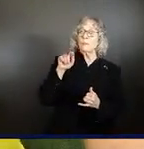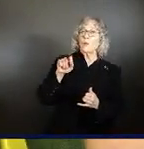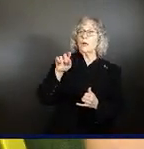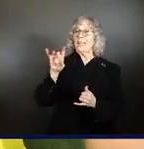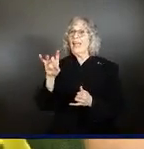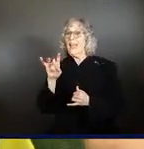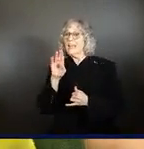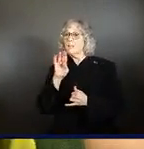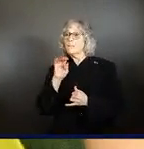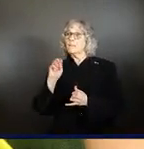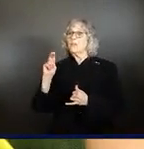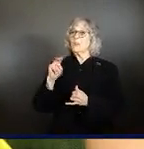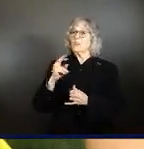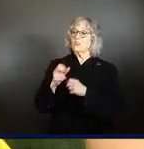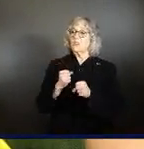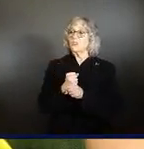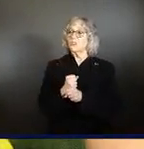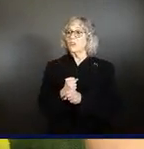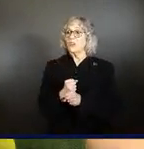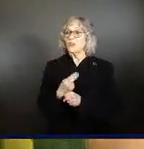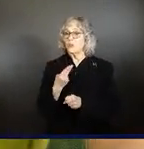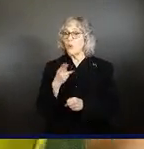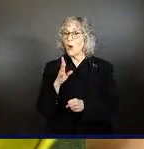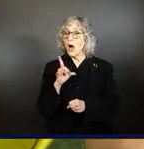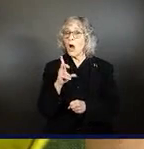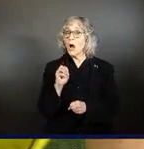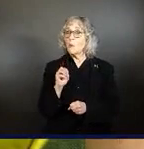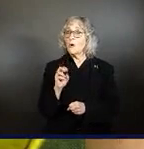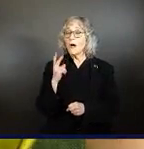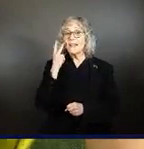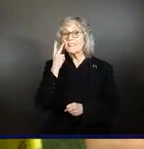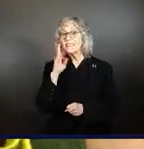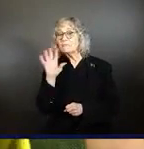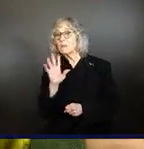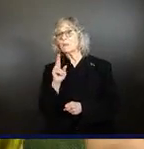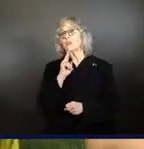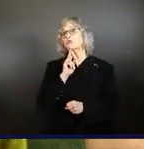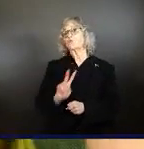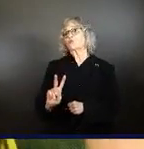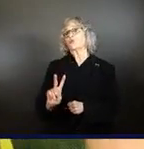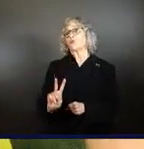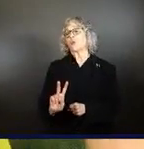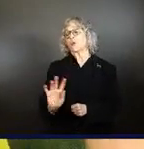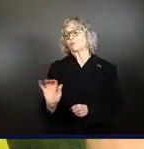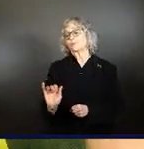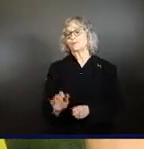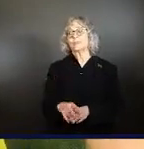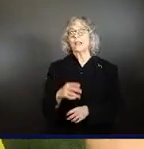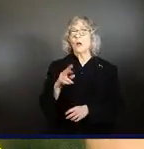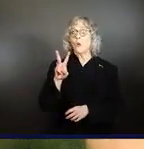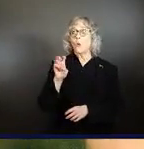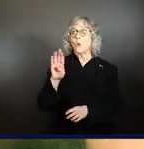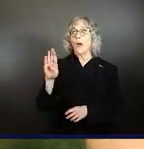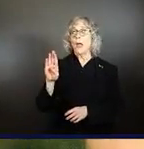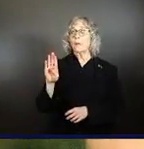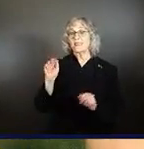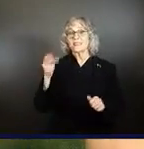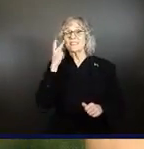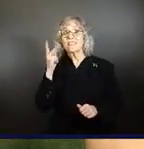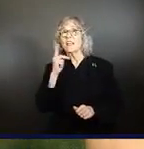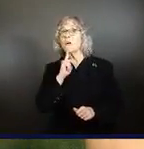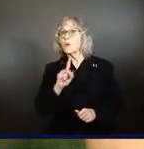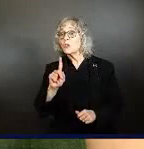seen maybe a 2-year-old out of the entire age. Webb is going to be able to see a 1-year-old